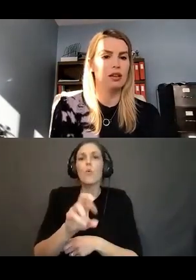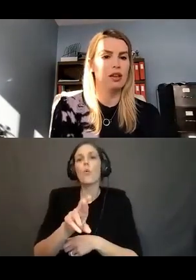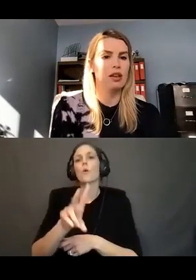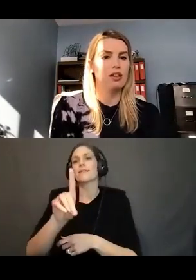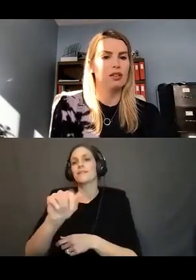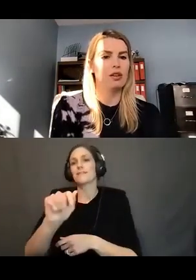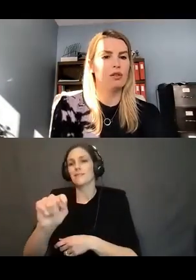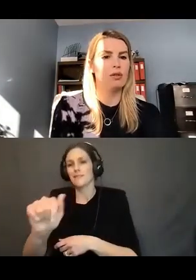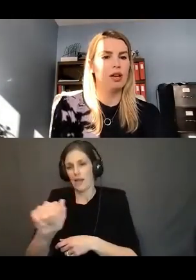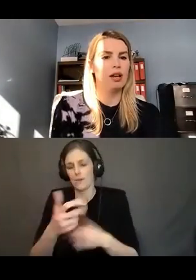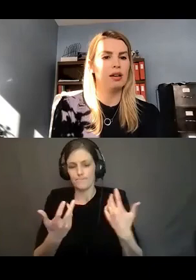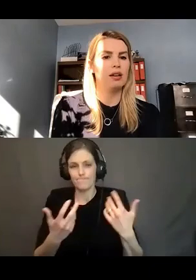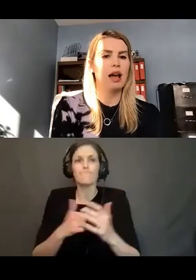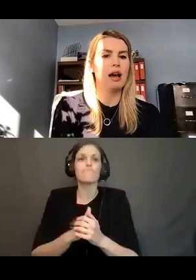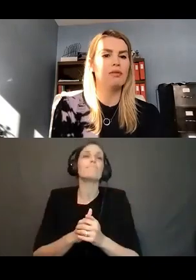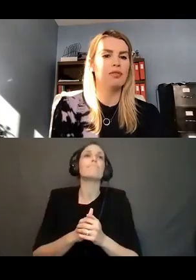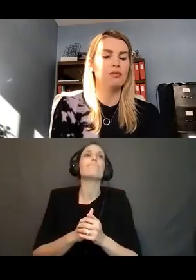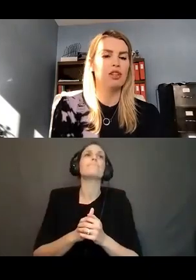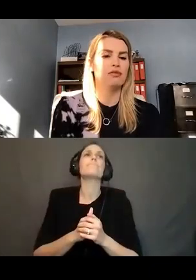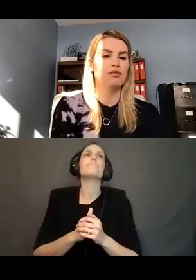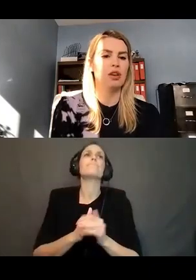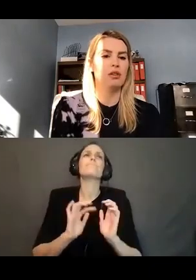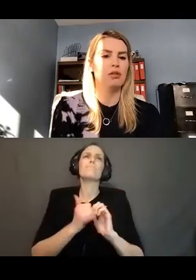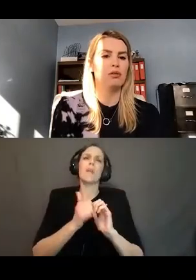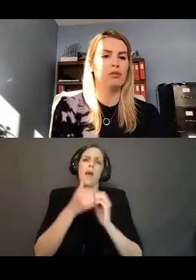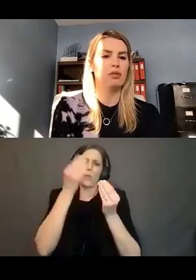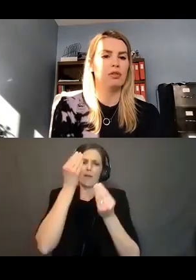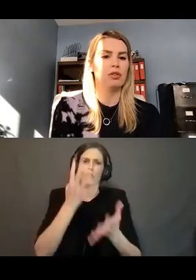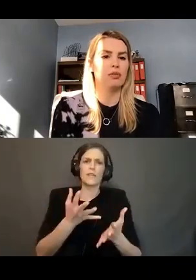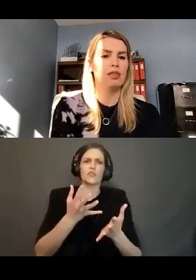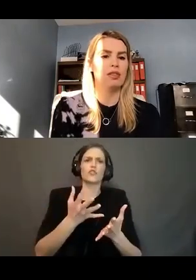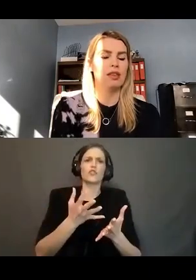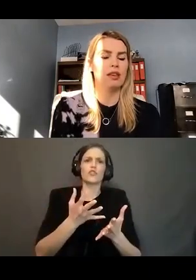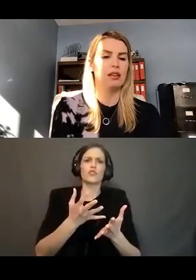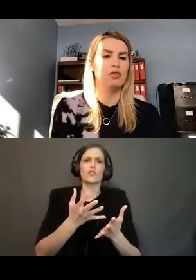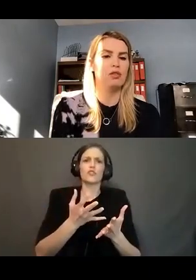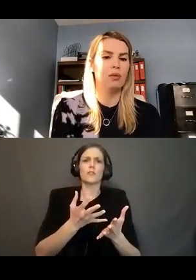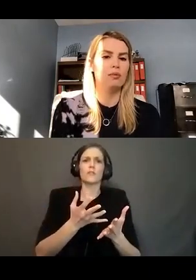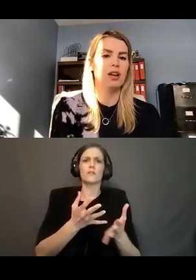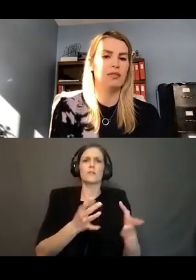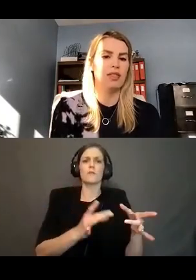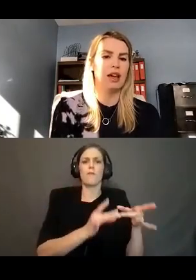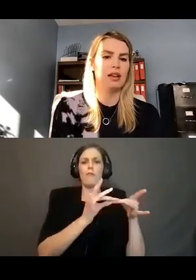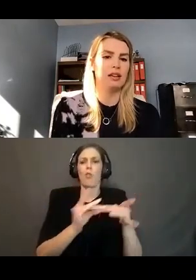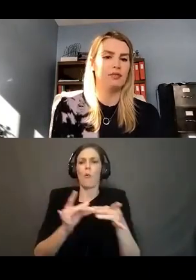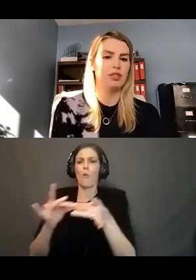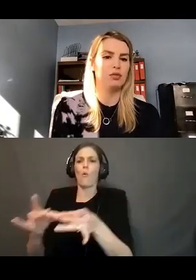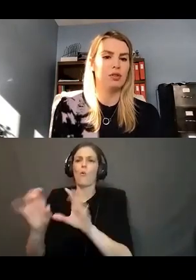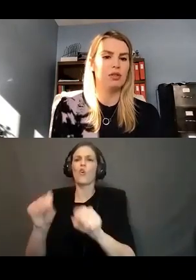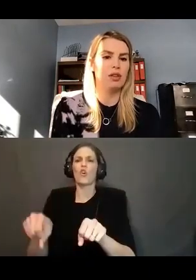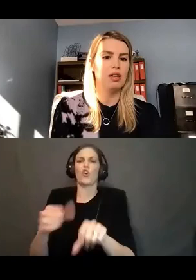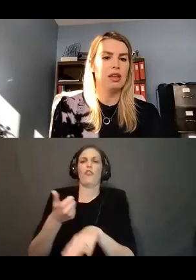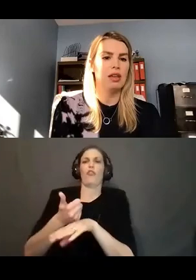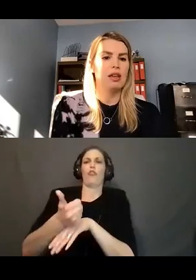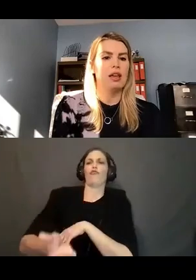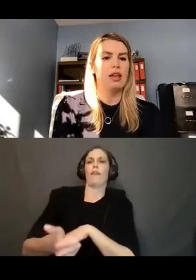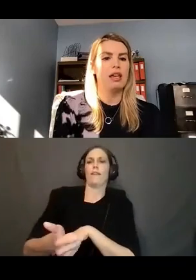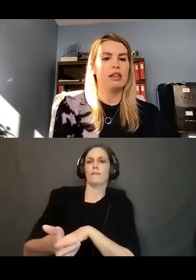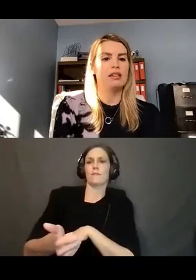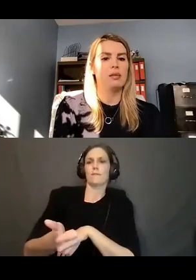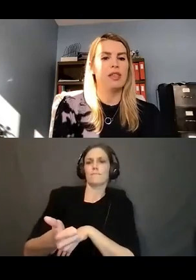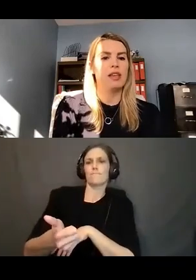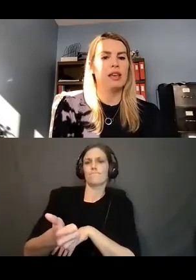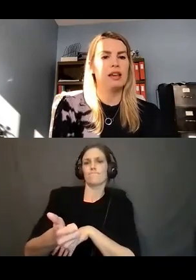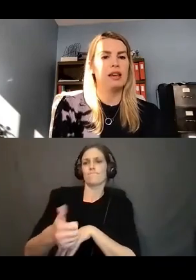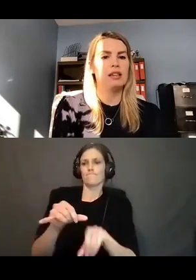using. So how information flow could threaten the norms of that individual